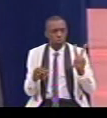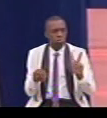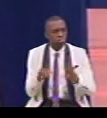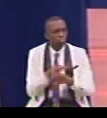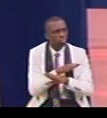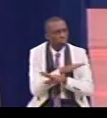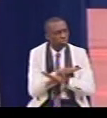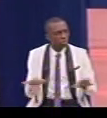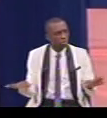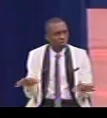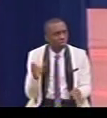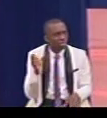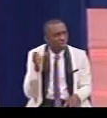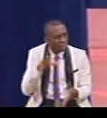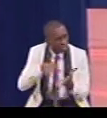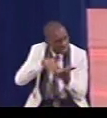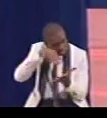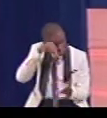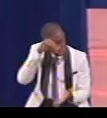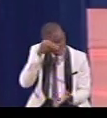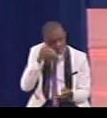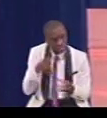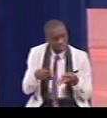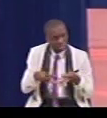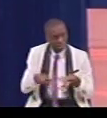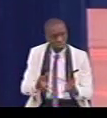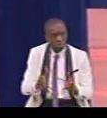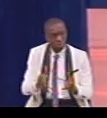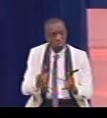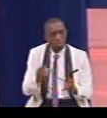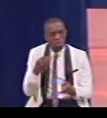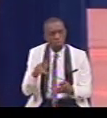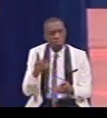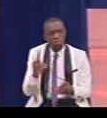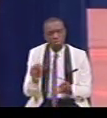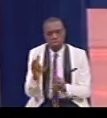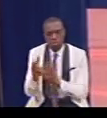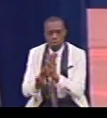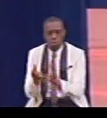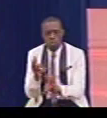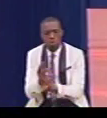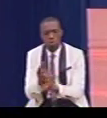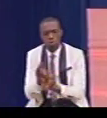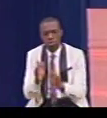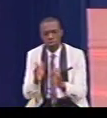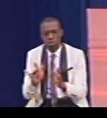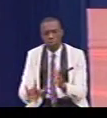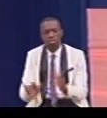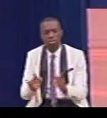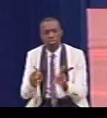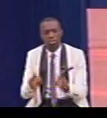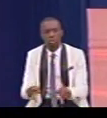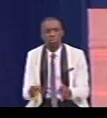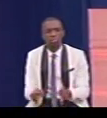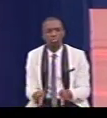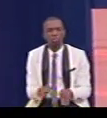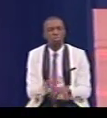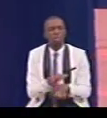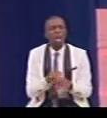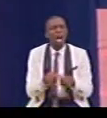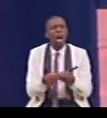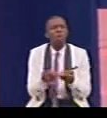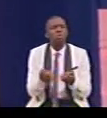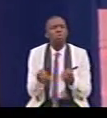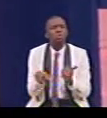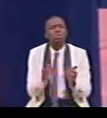of the healing learn not the way of the hearing how do the heathens you know the pagans